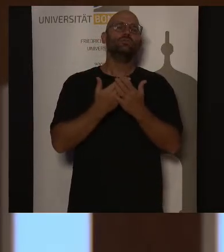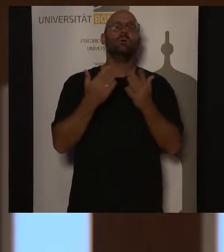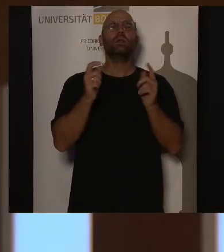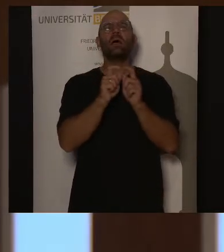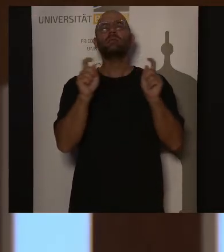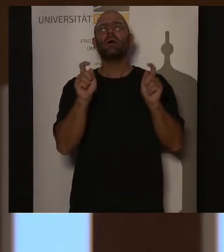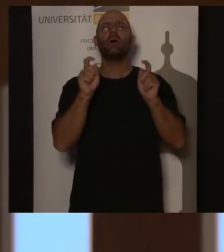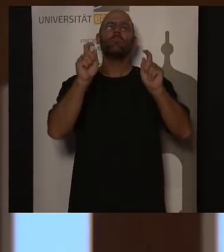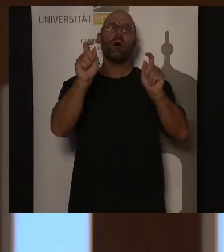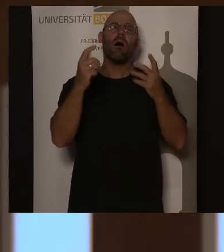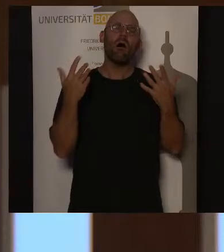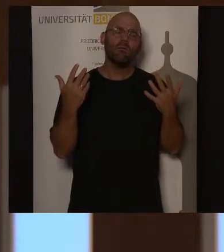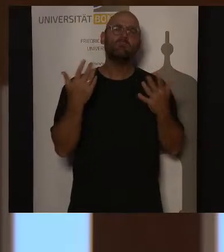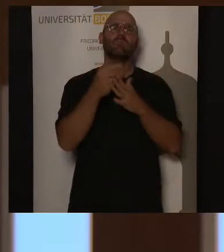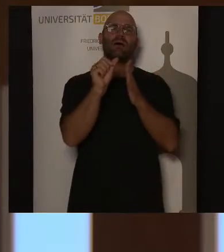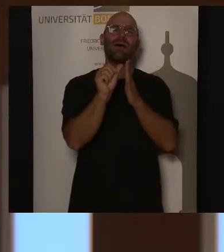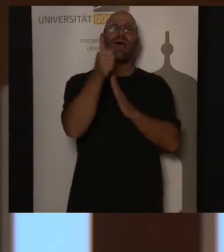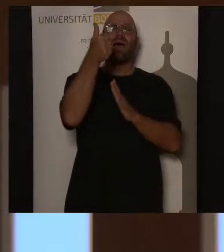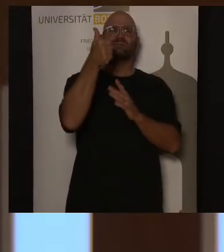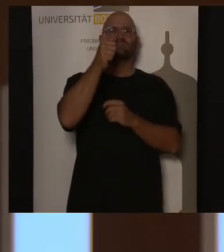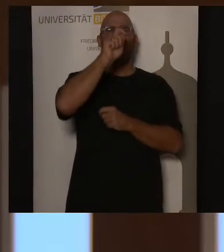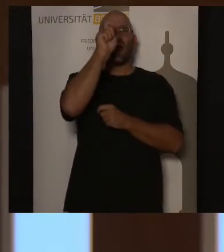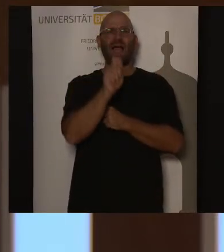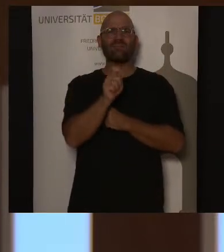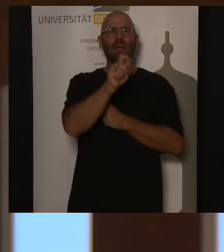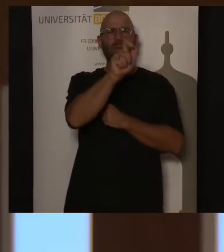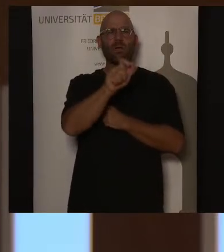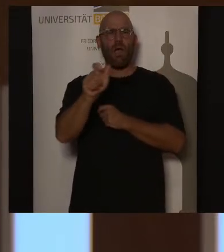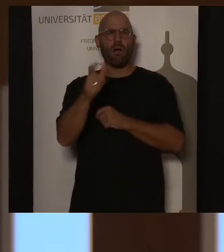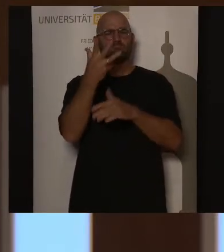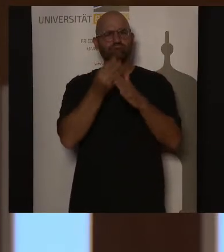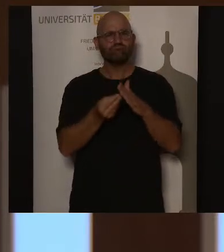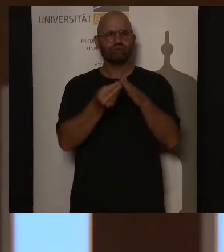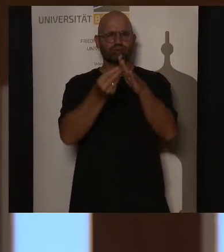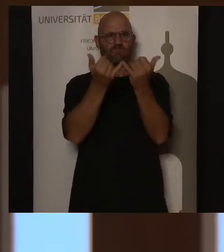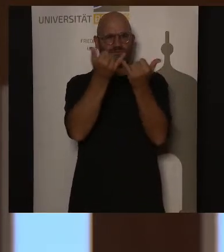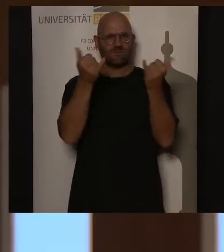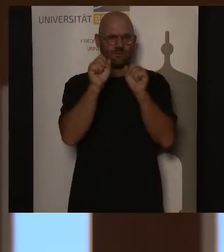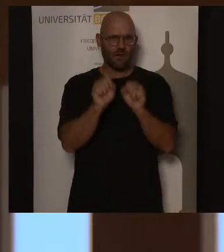equity. That includes how we can support